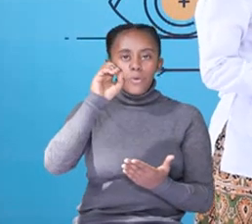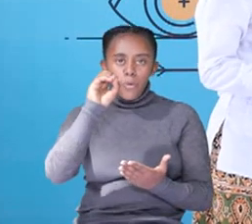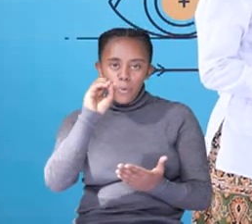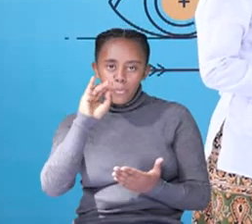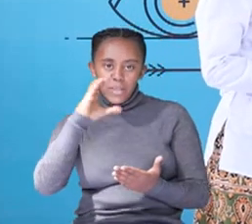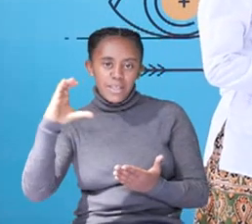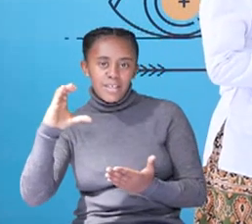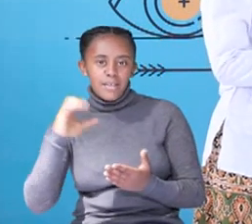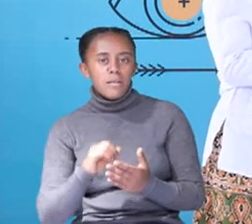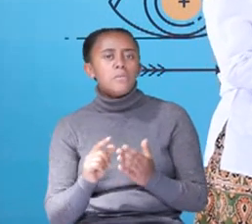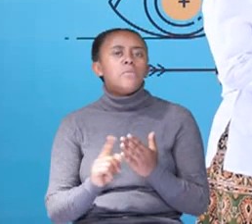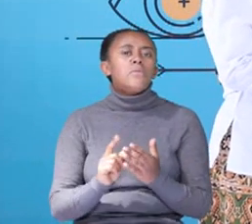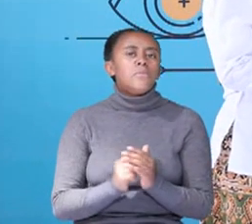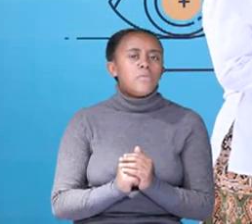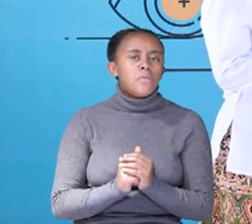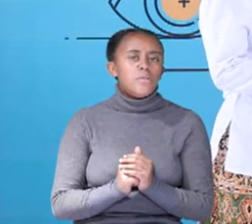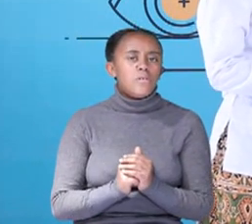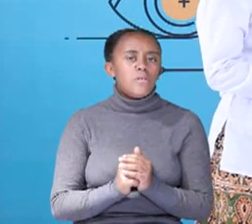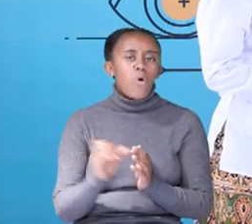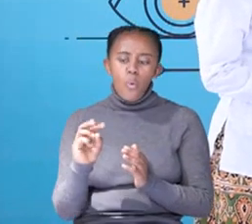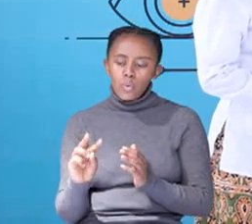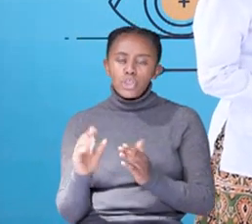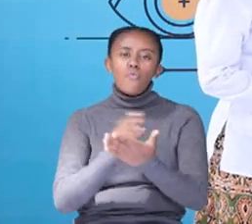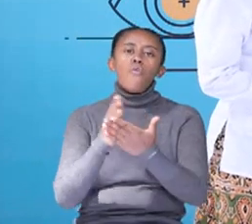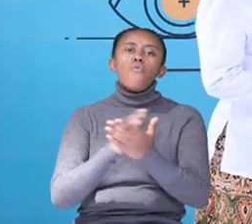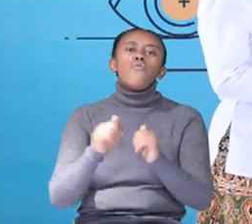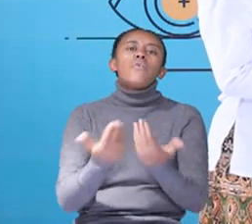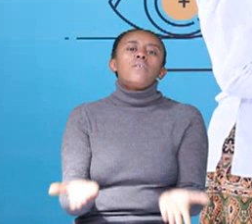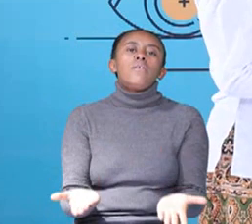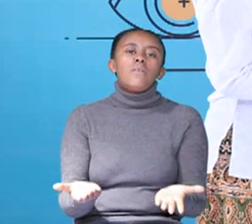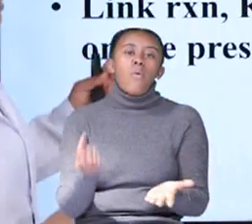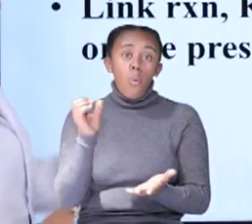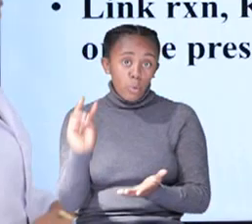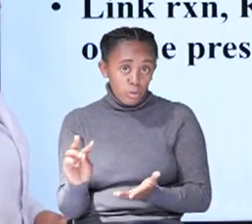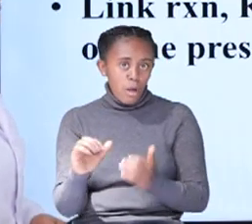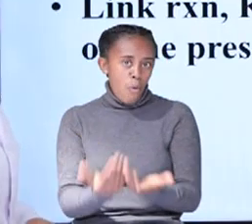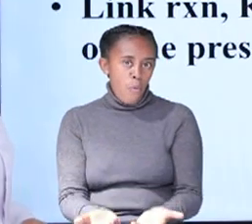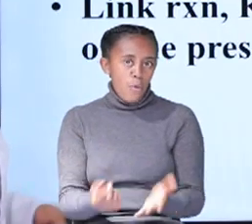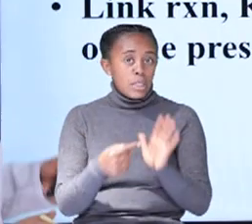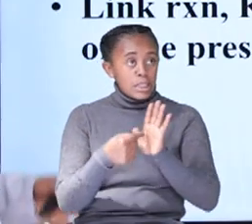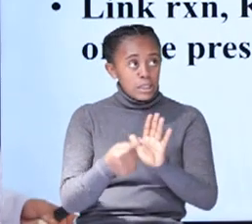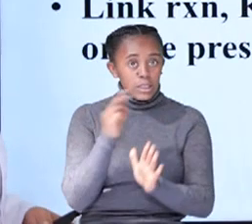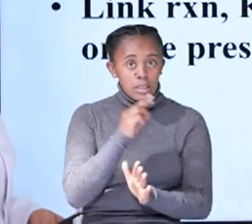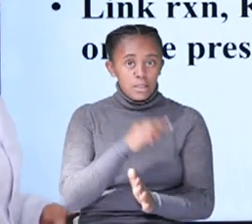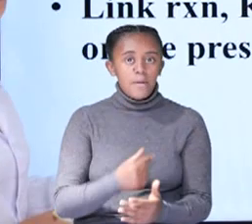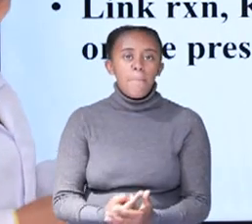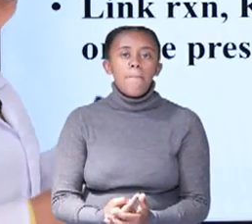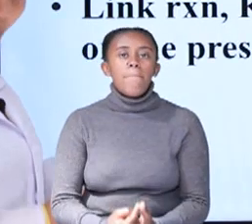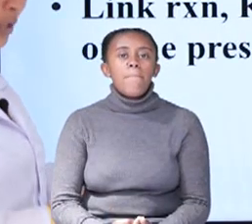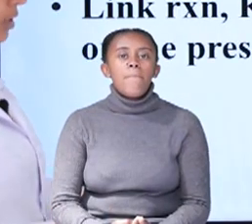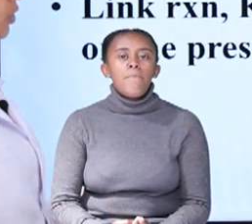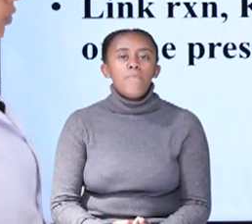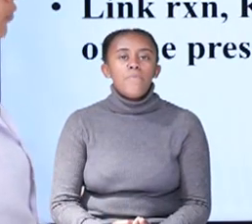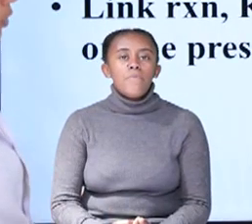have no idea where does oxygen involved in the reaction. Here it indicates that glycolysis, from